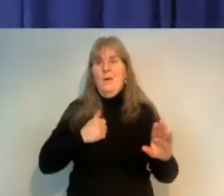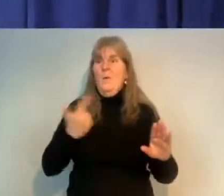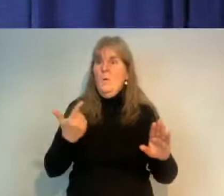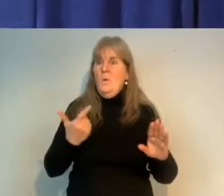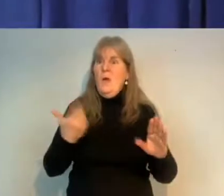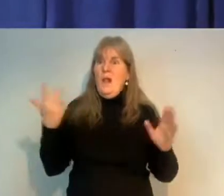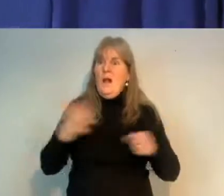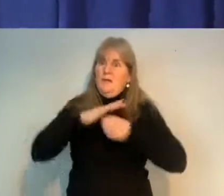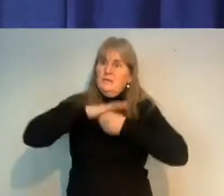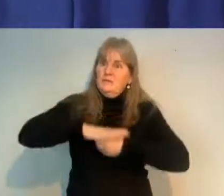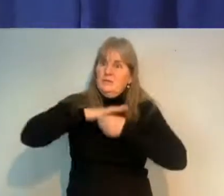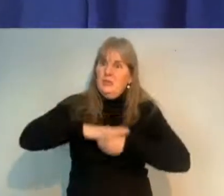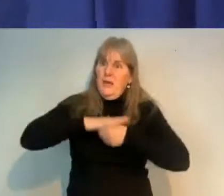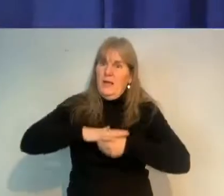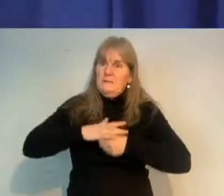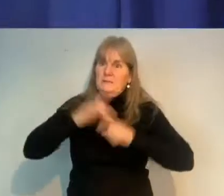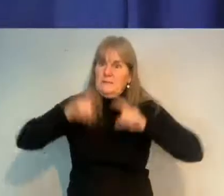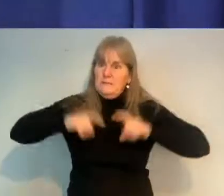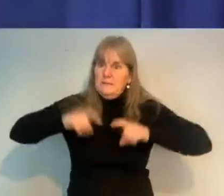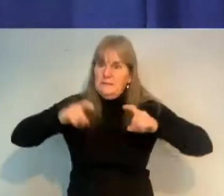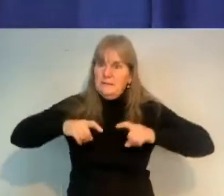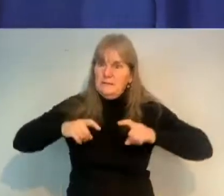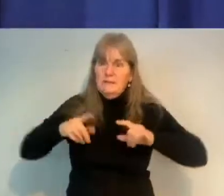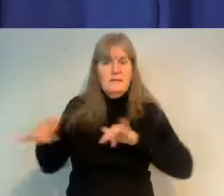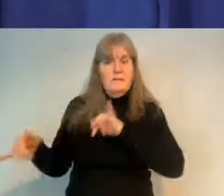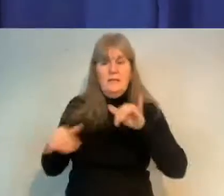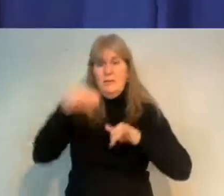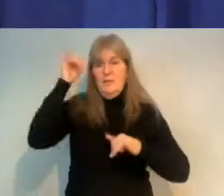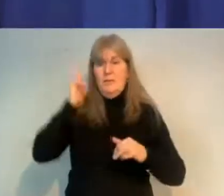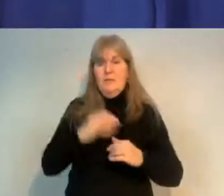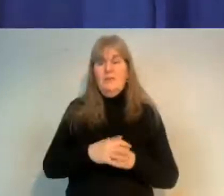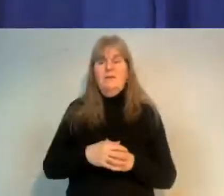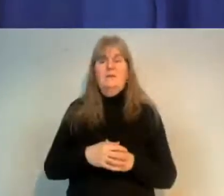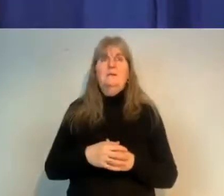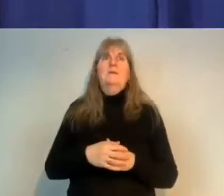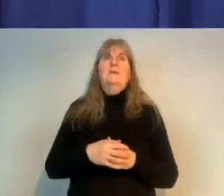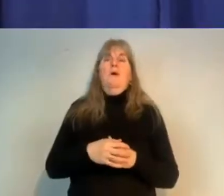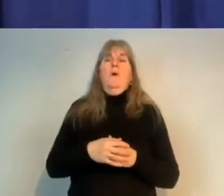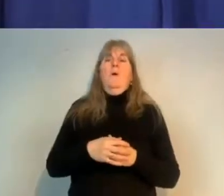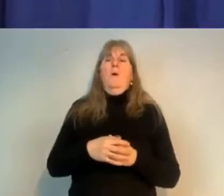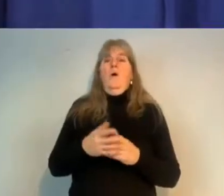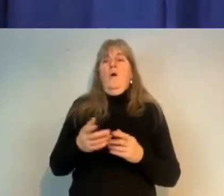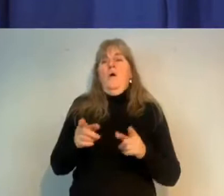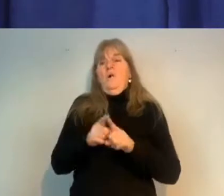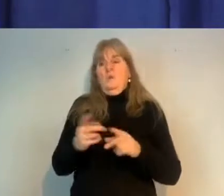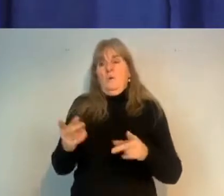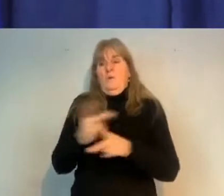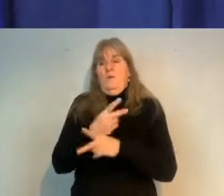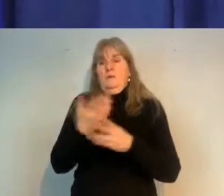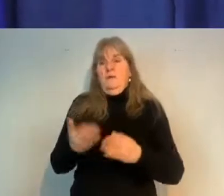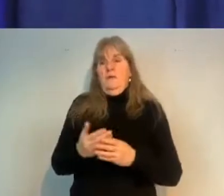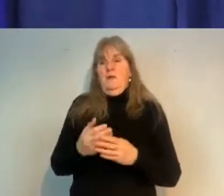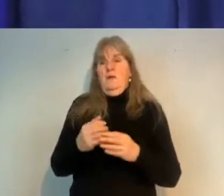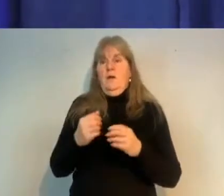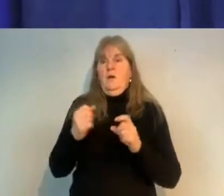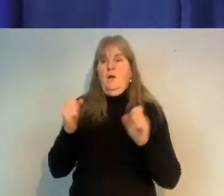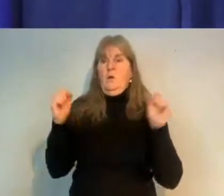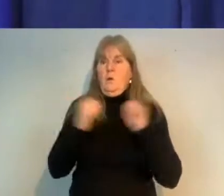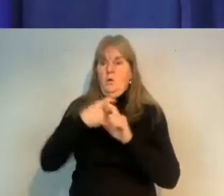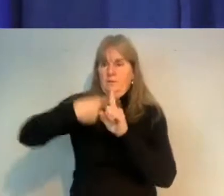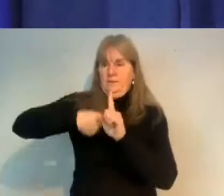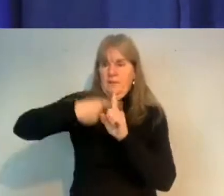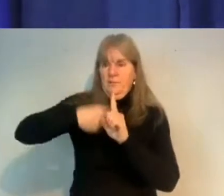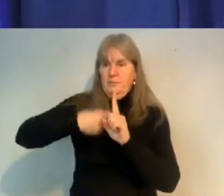no difference here in Yukon. Again, exacerbating that is our cold temperatures as well. So we do recognize that there is a strain on the